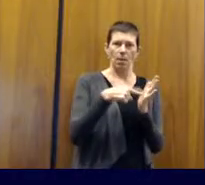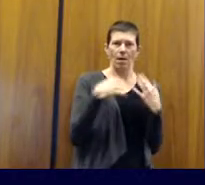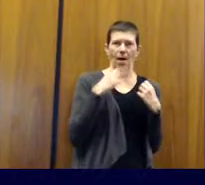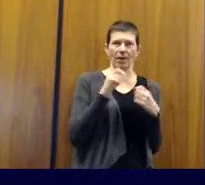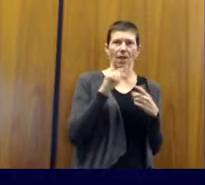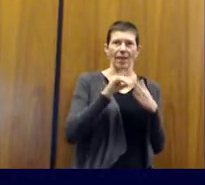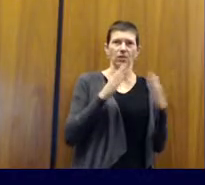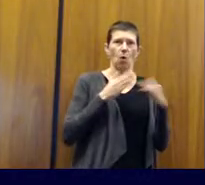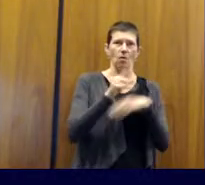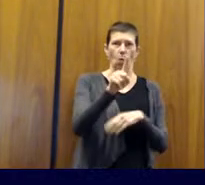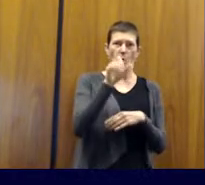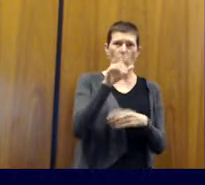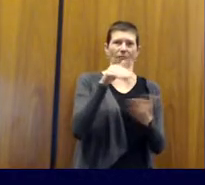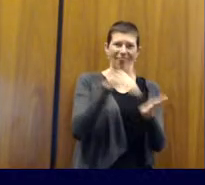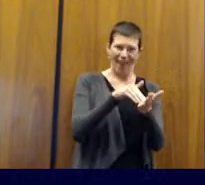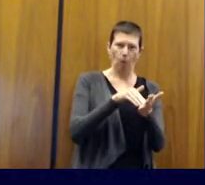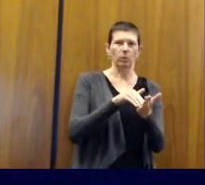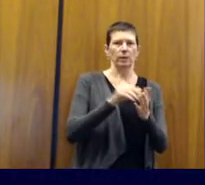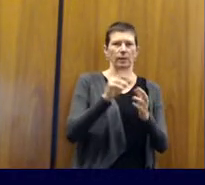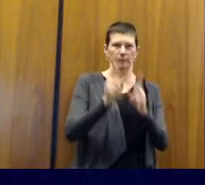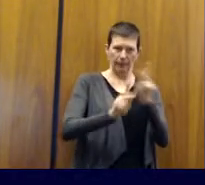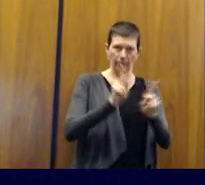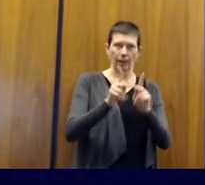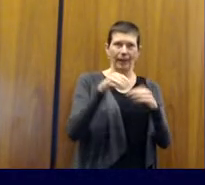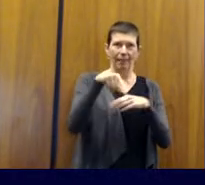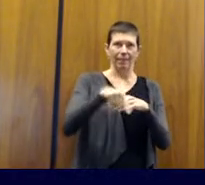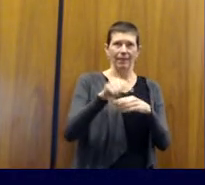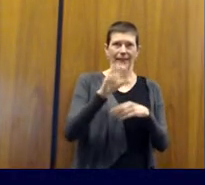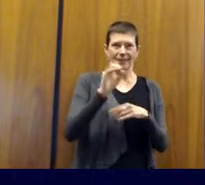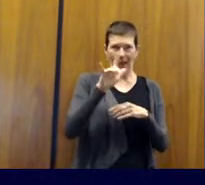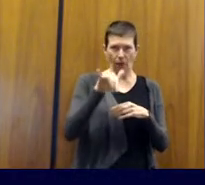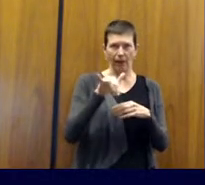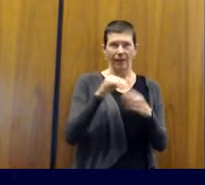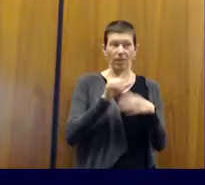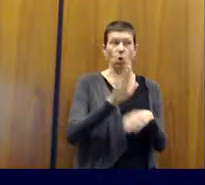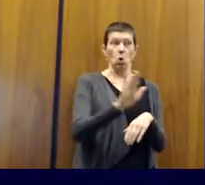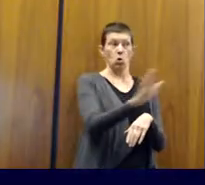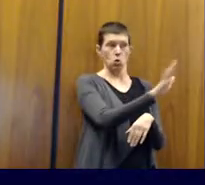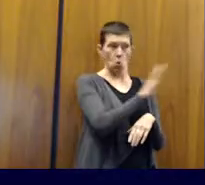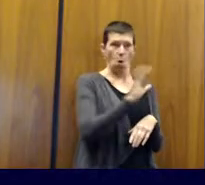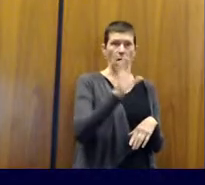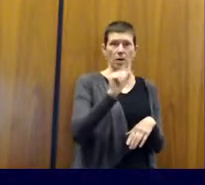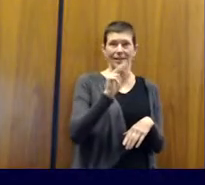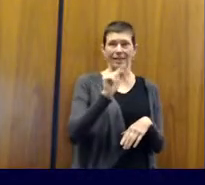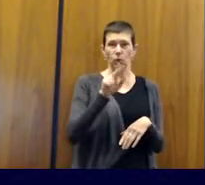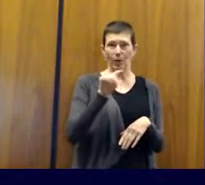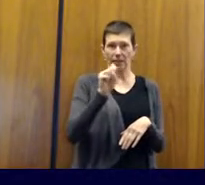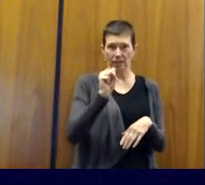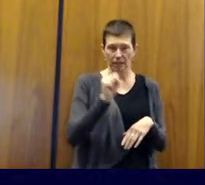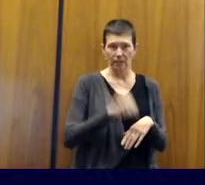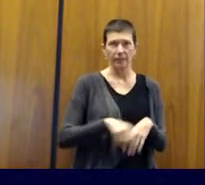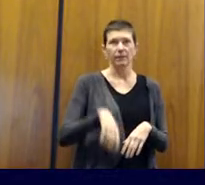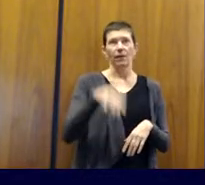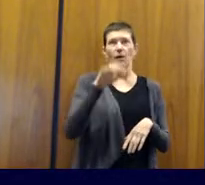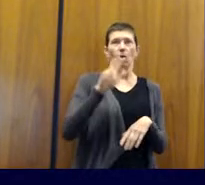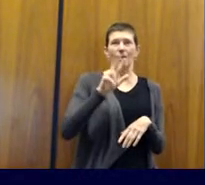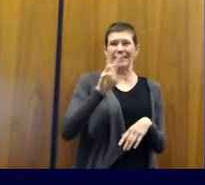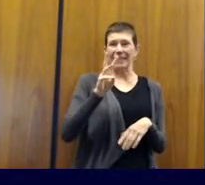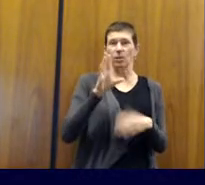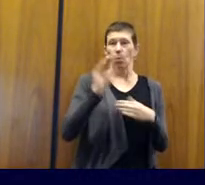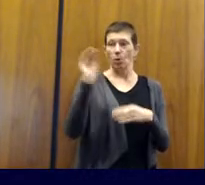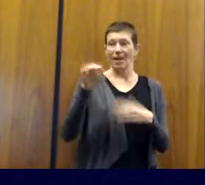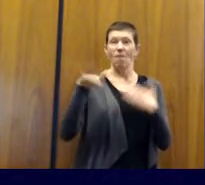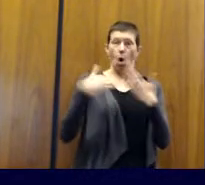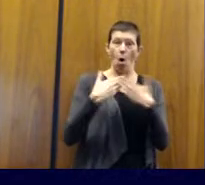over 100,000 residents of this county. These are your constituents. 56% of all births